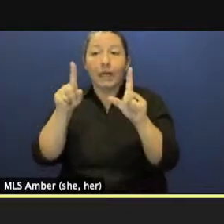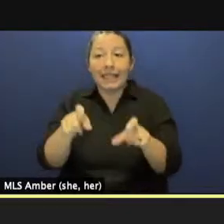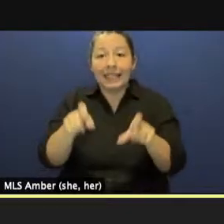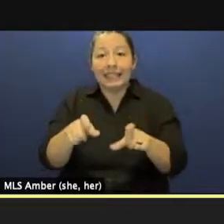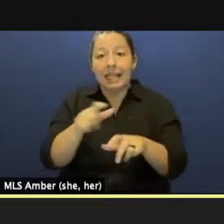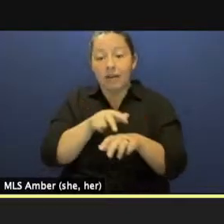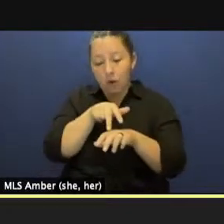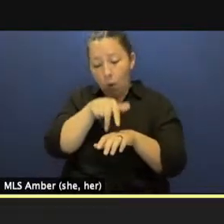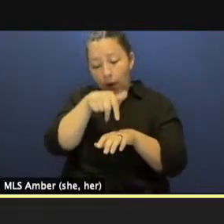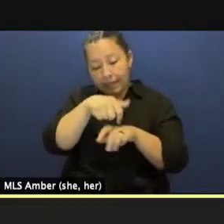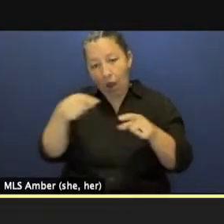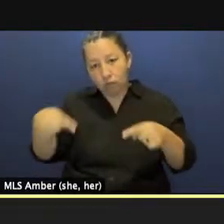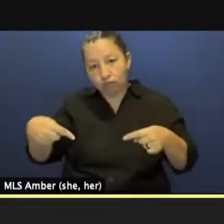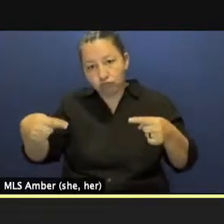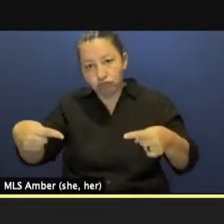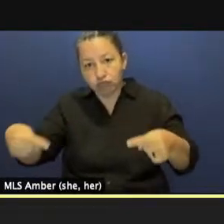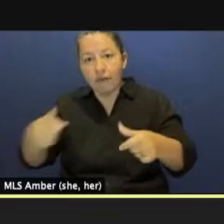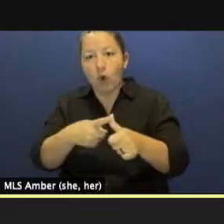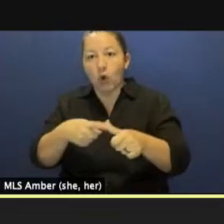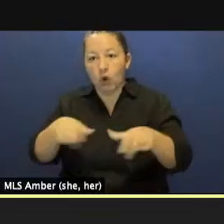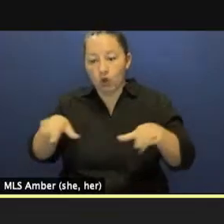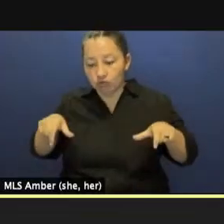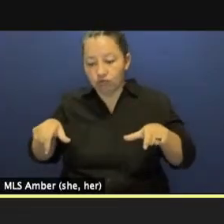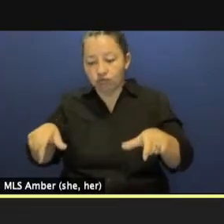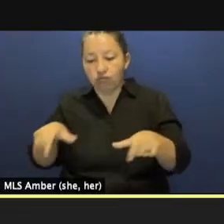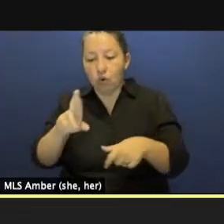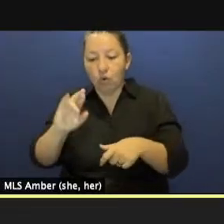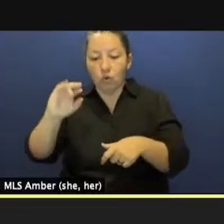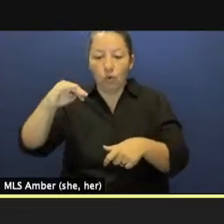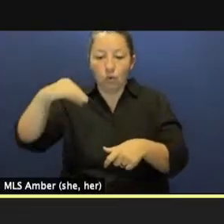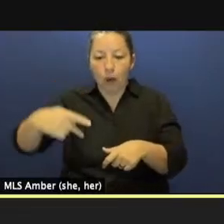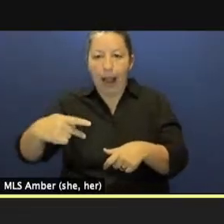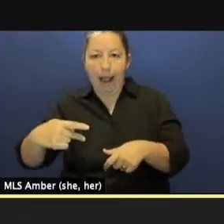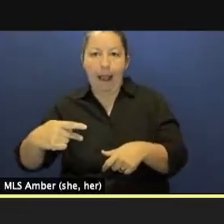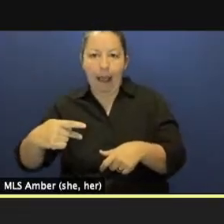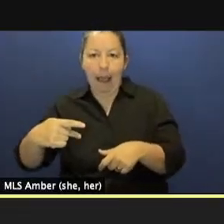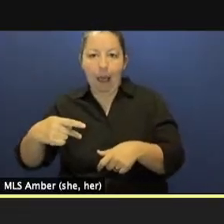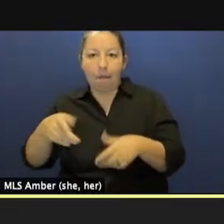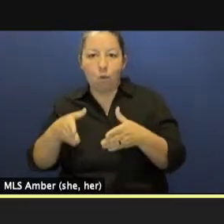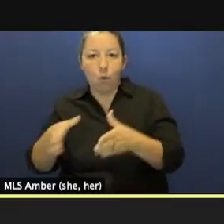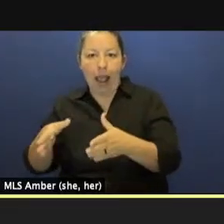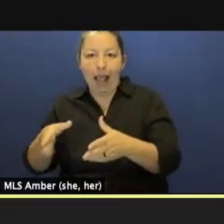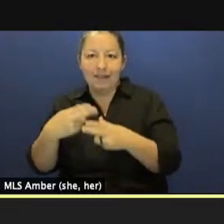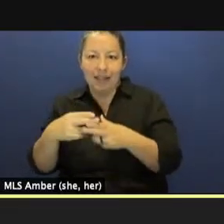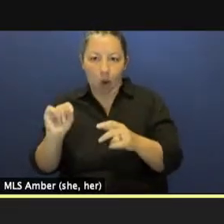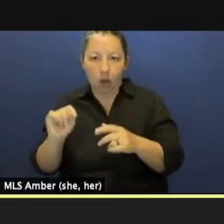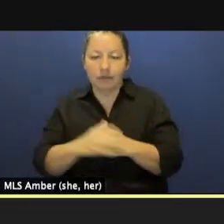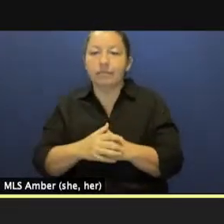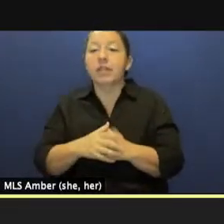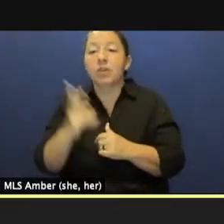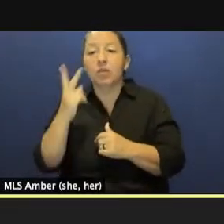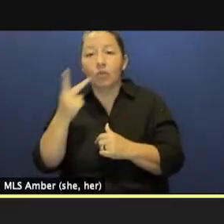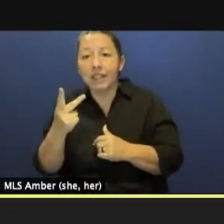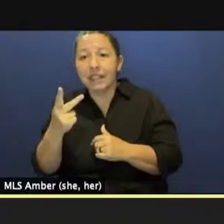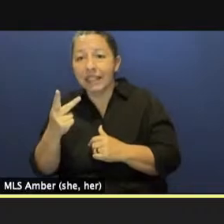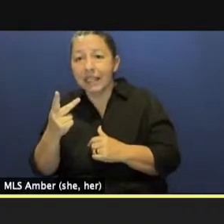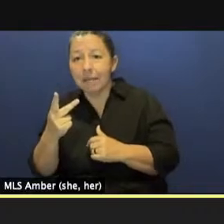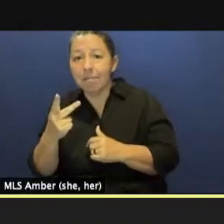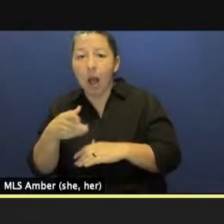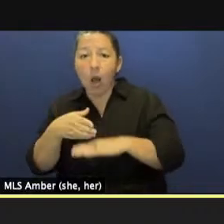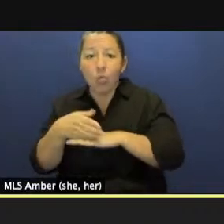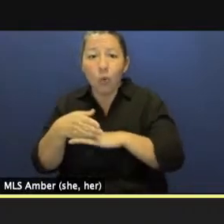first iteration of rampways, as they call it. And we even, as you can see by the plywood blocks that are